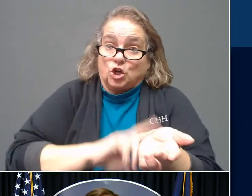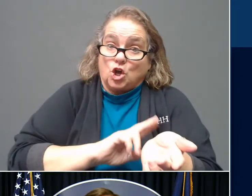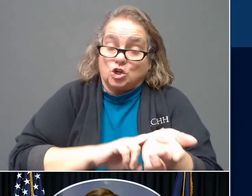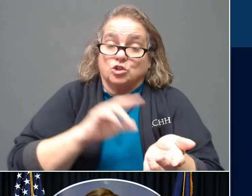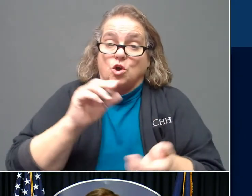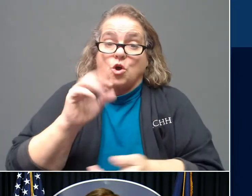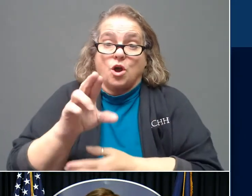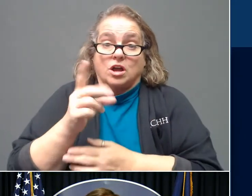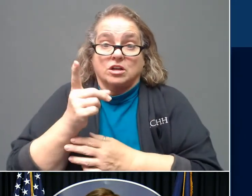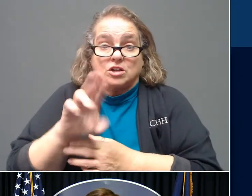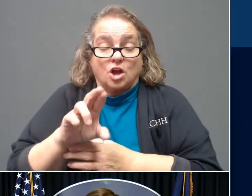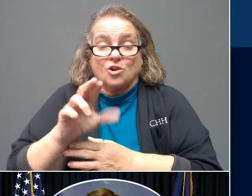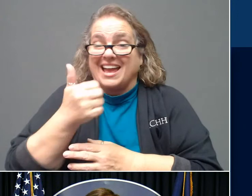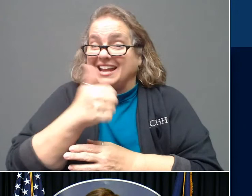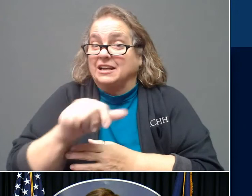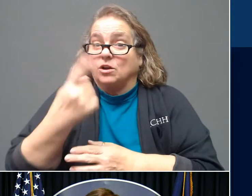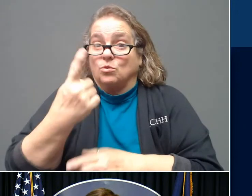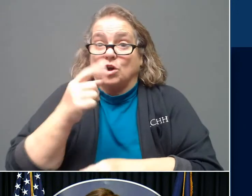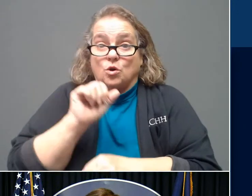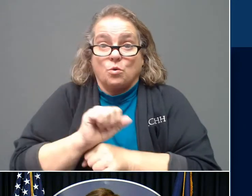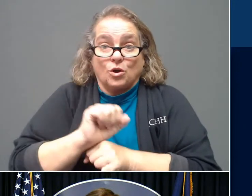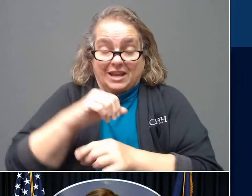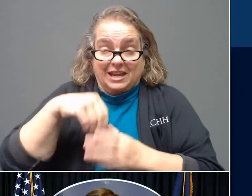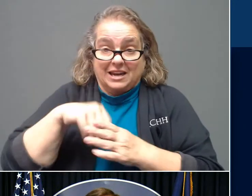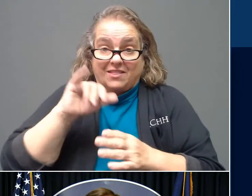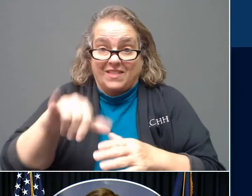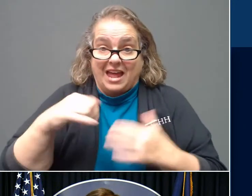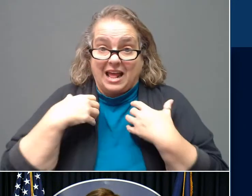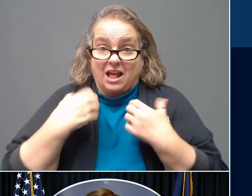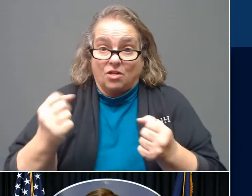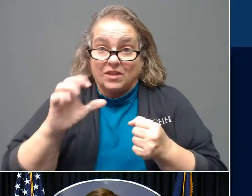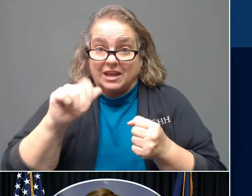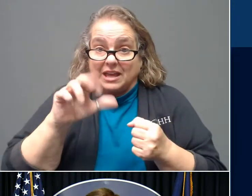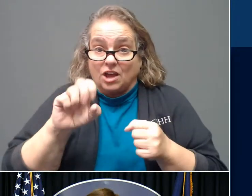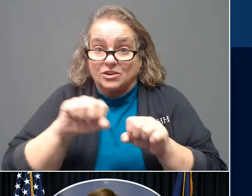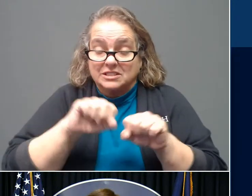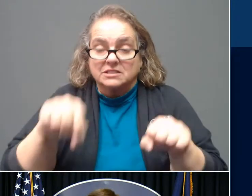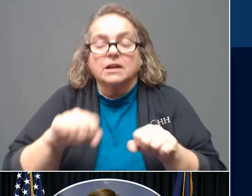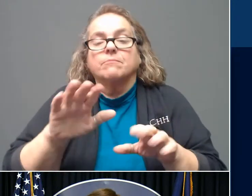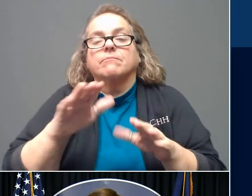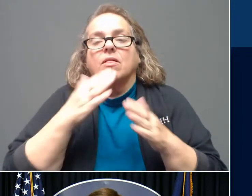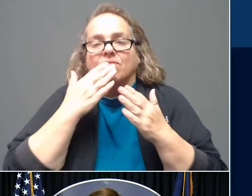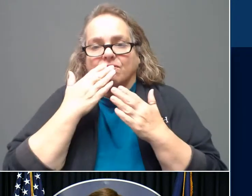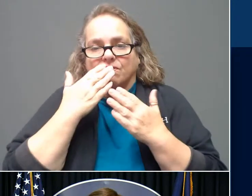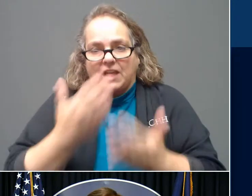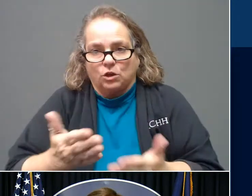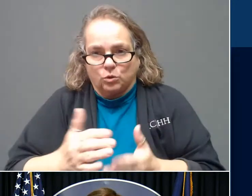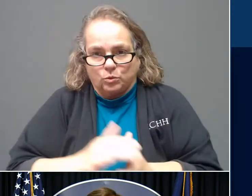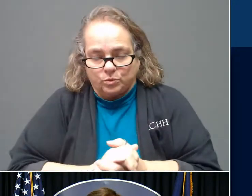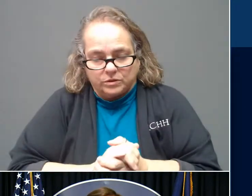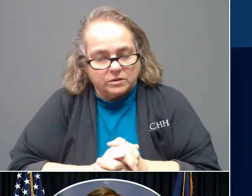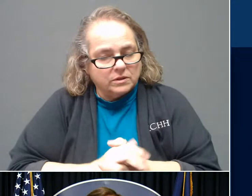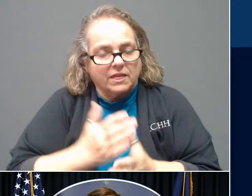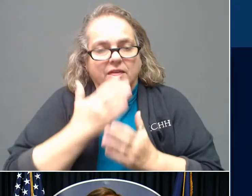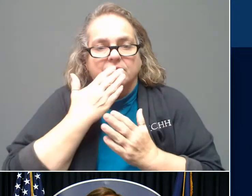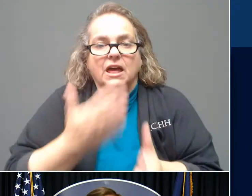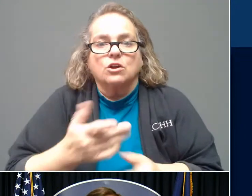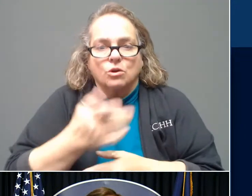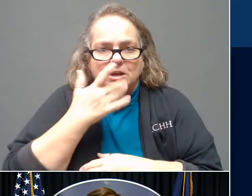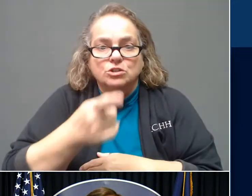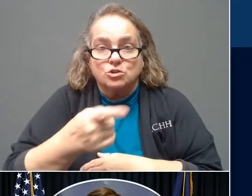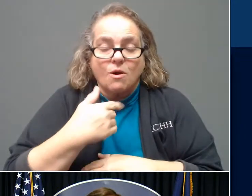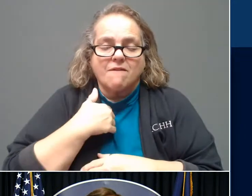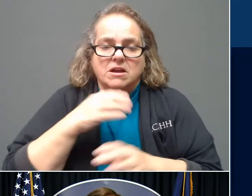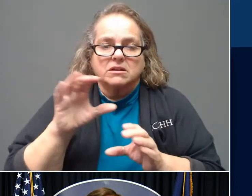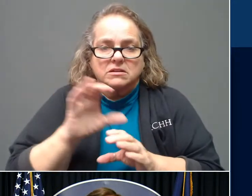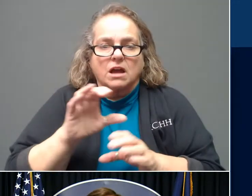anybody working in that healthcare system, thank you. You have you've done your